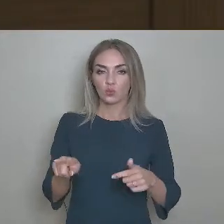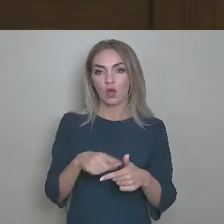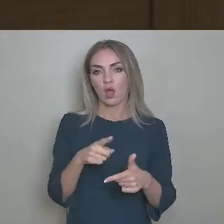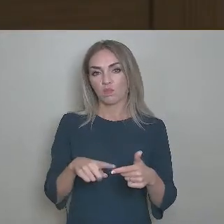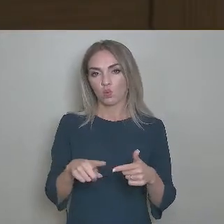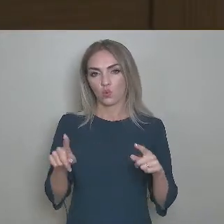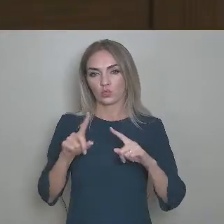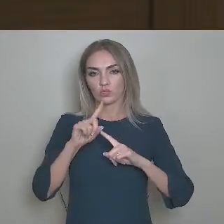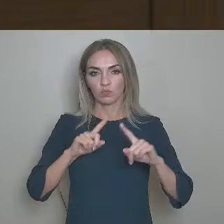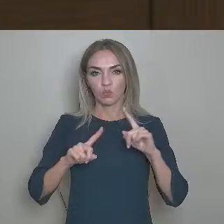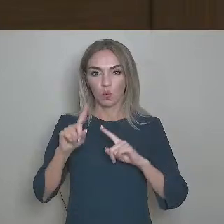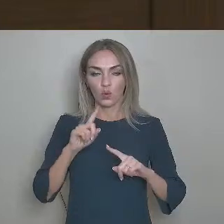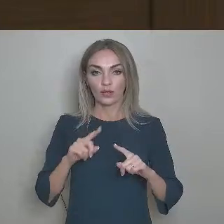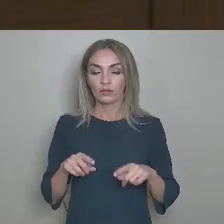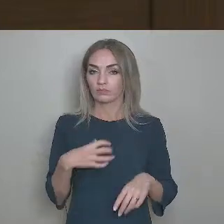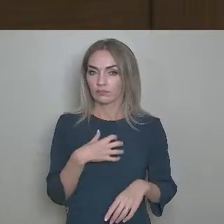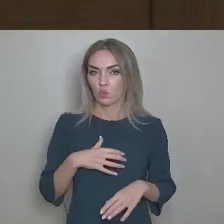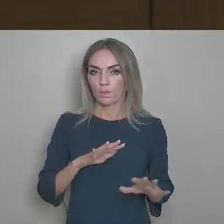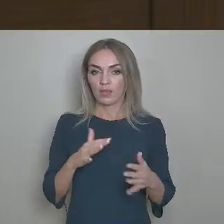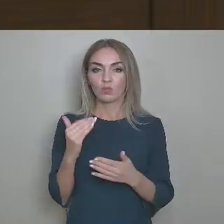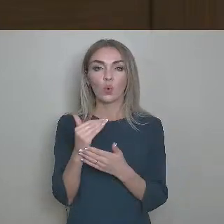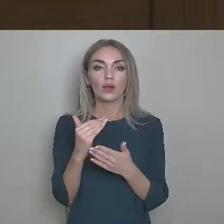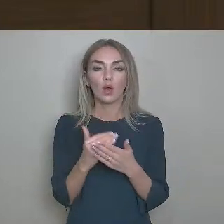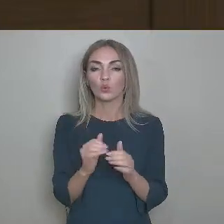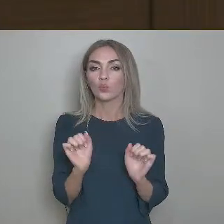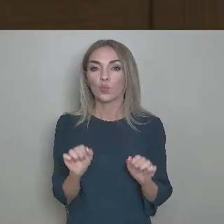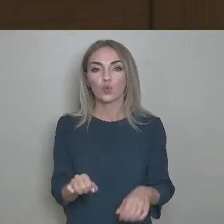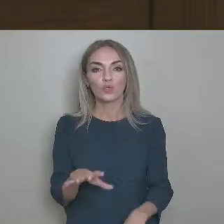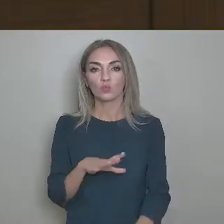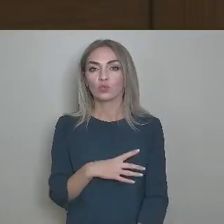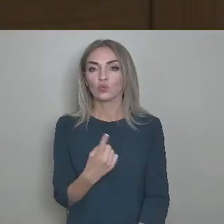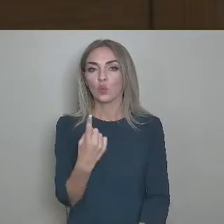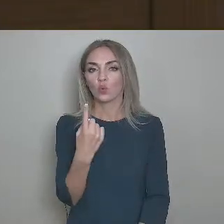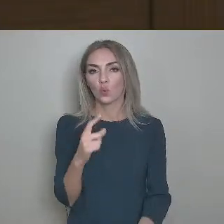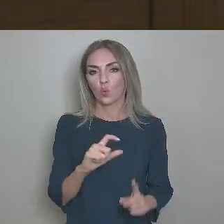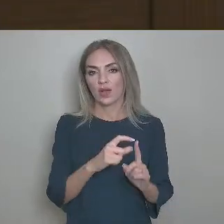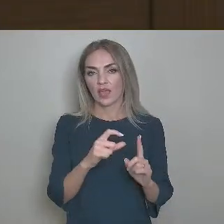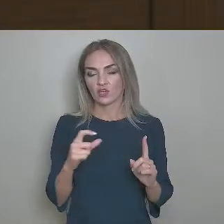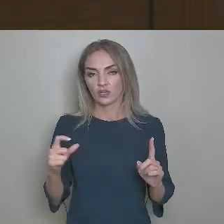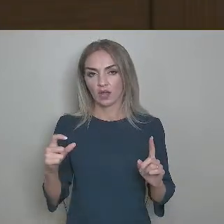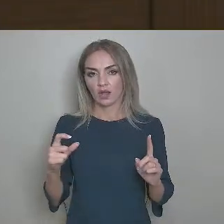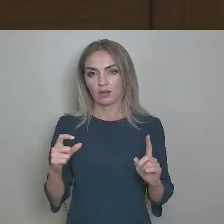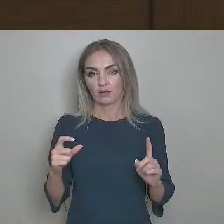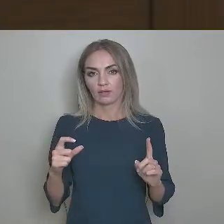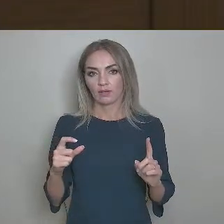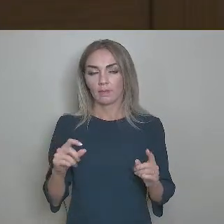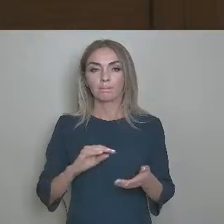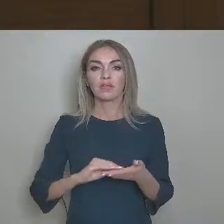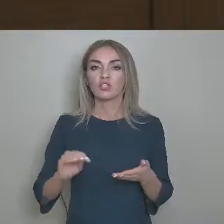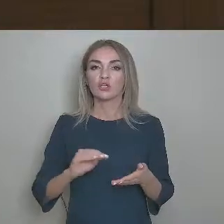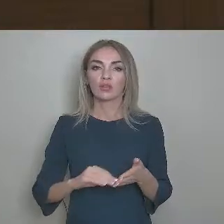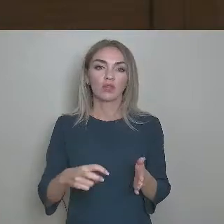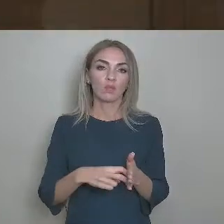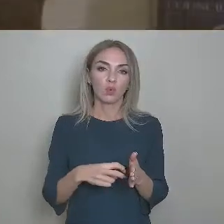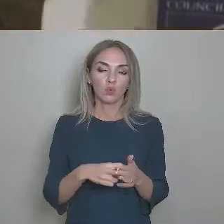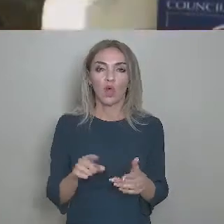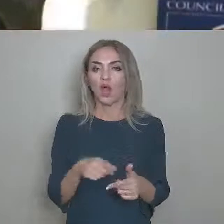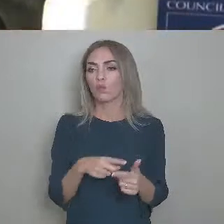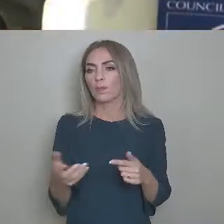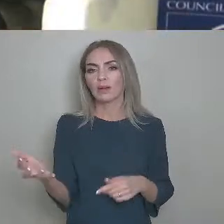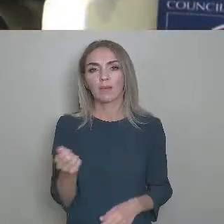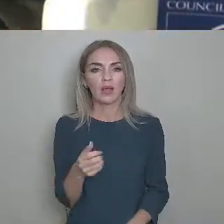media outlets at this Congress meeting or gathering. This procedure could be phrased in the form of one sentence: